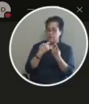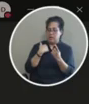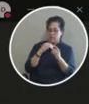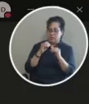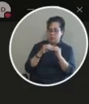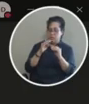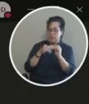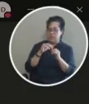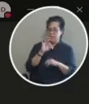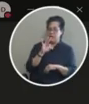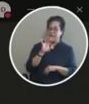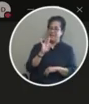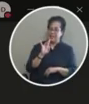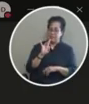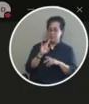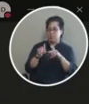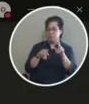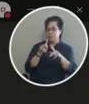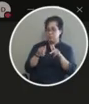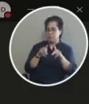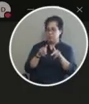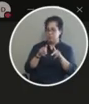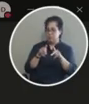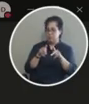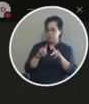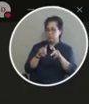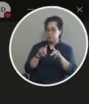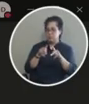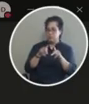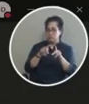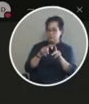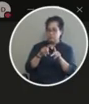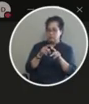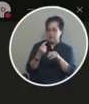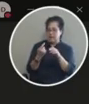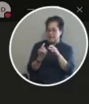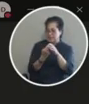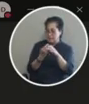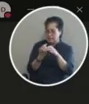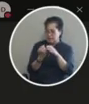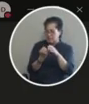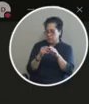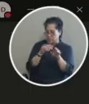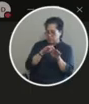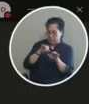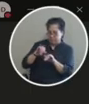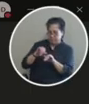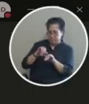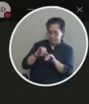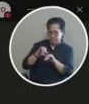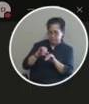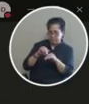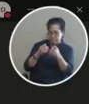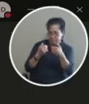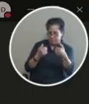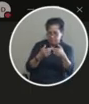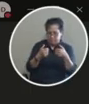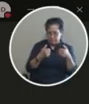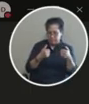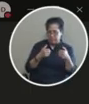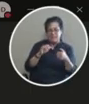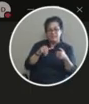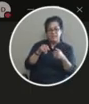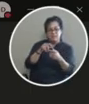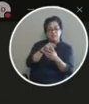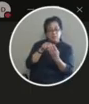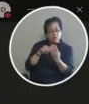over 98 personnel off for quarantine or isolation at some point in time. Those were related to